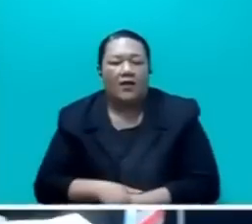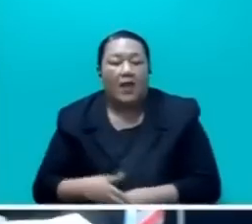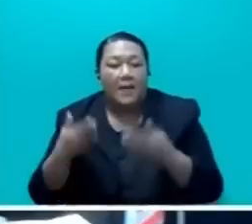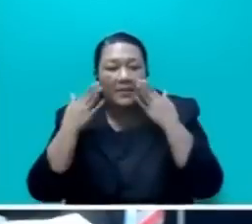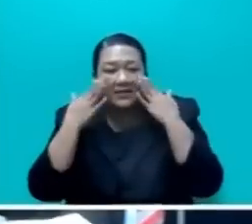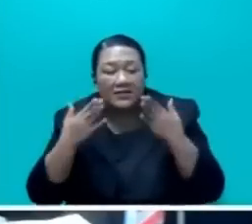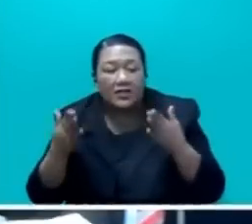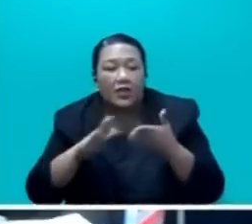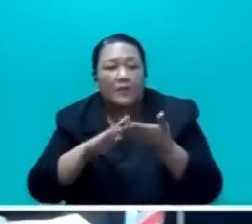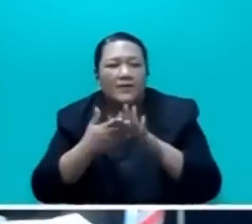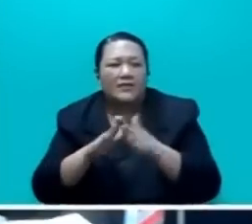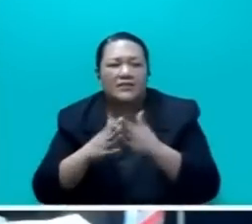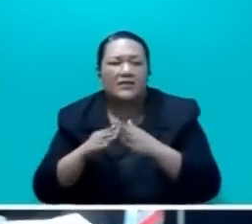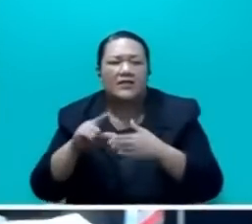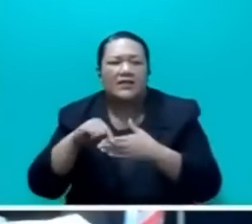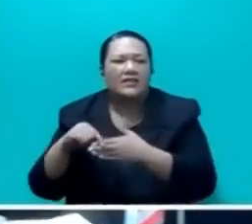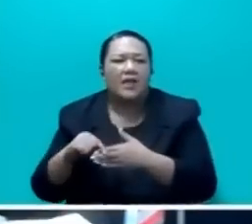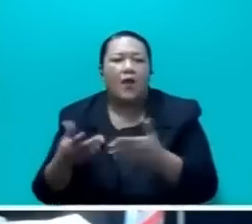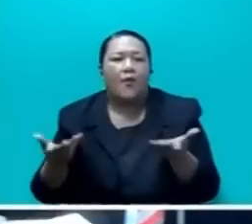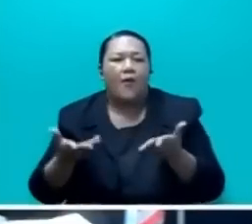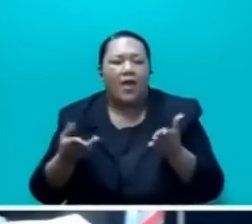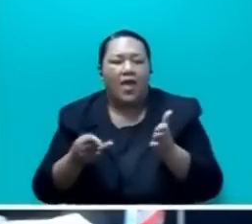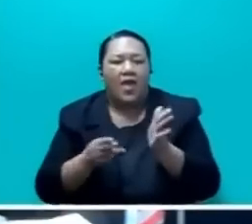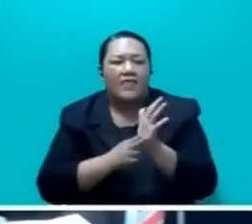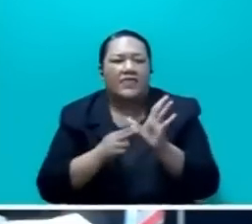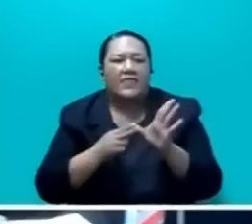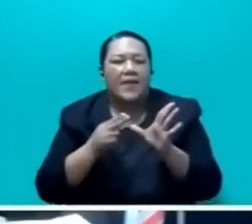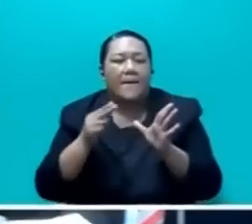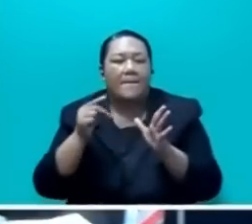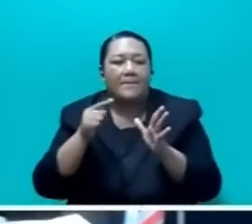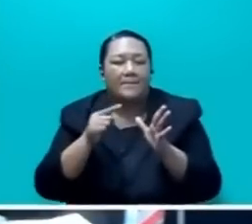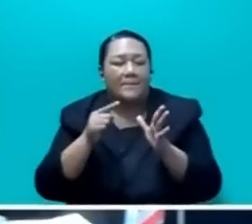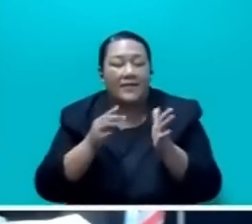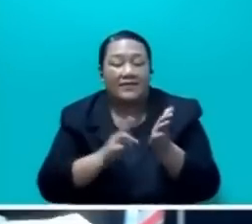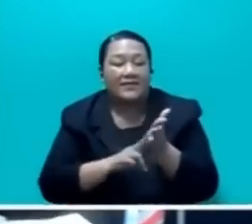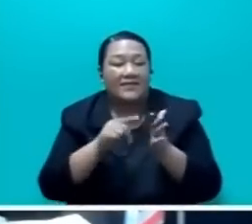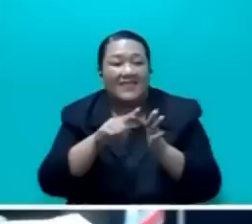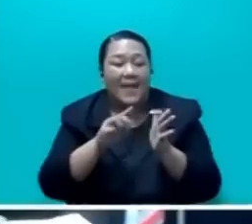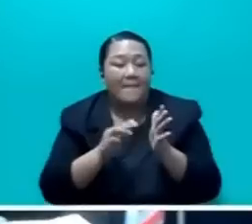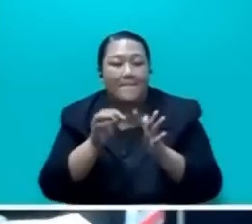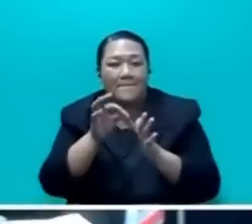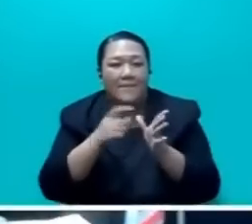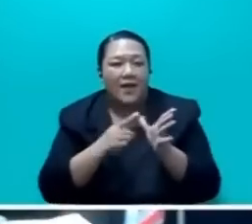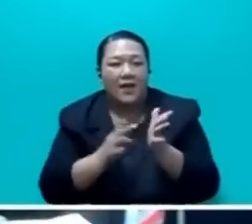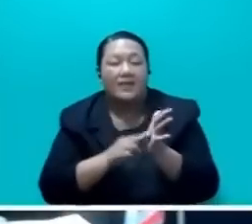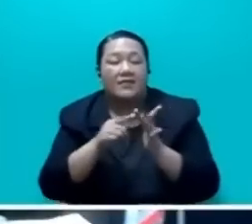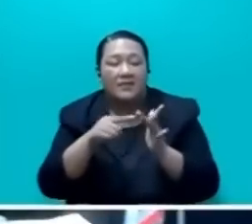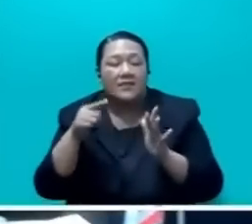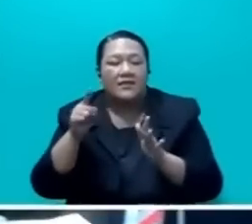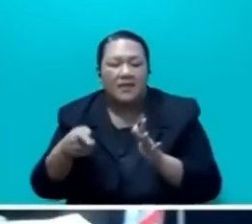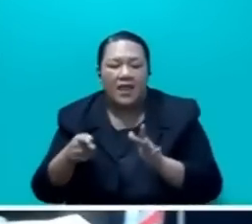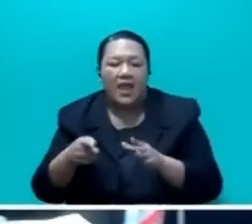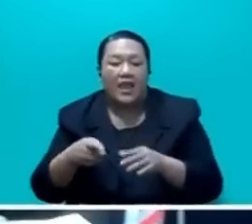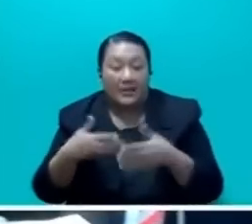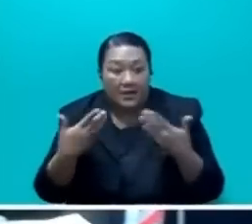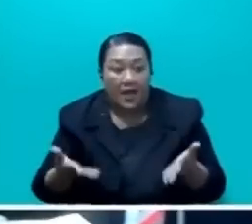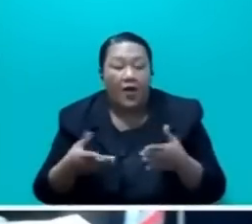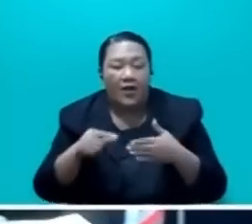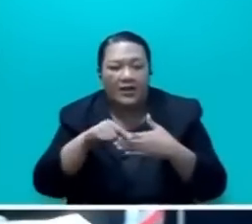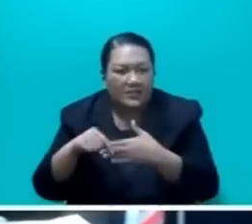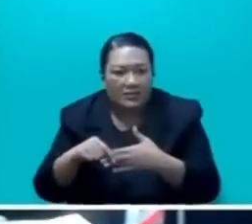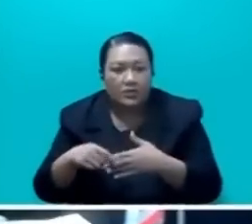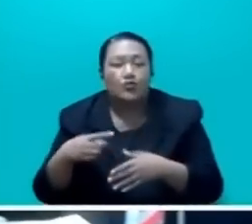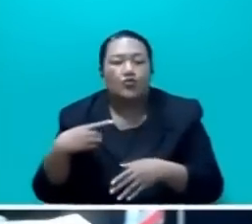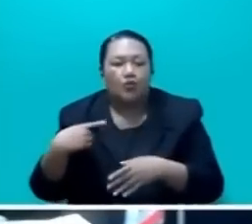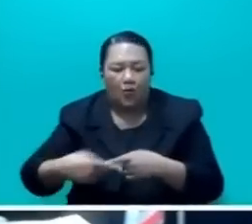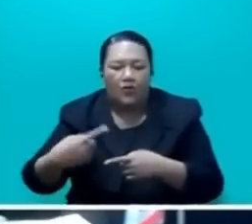community leaders who first settled in Nepani housing estate in 1975, and the current leaders who have one way or another positively influenced